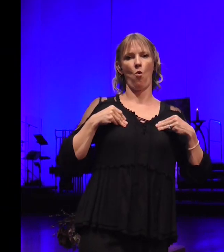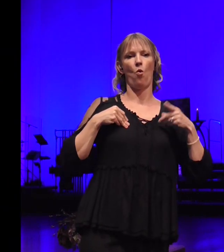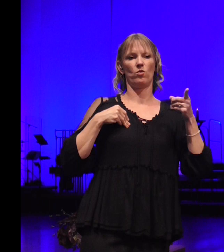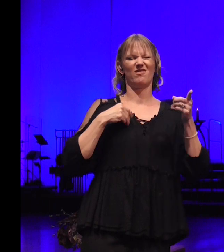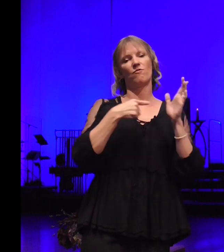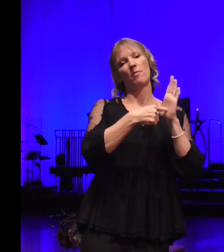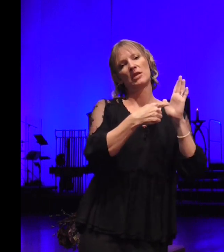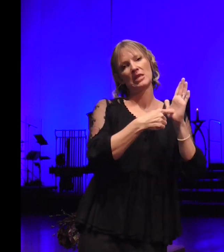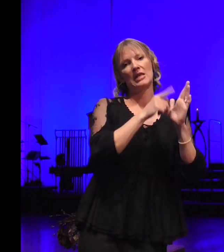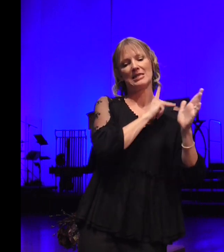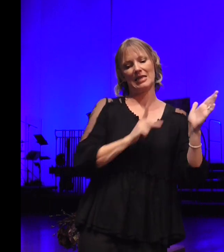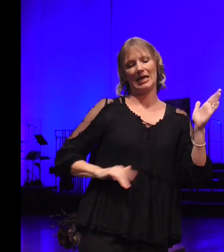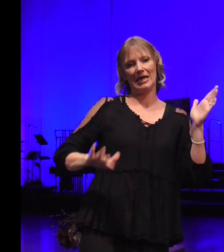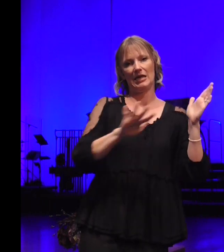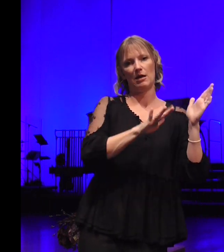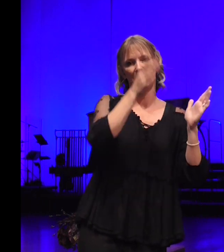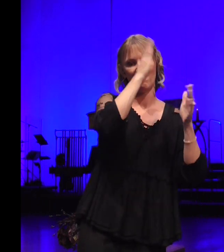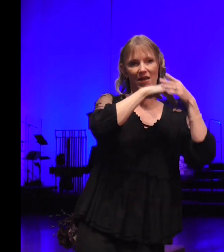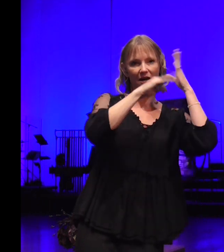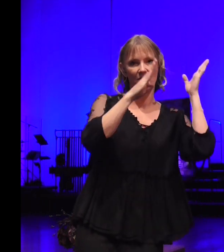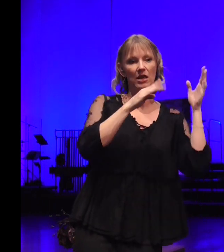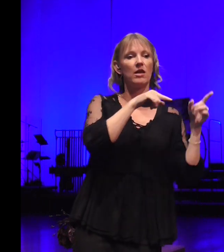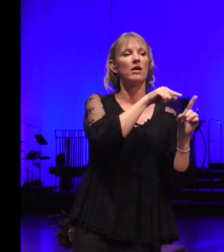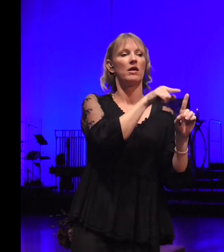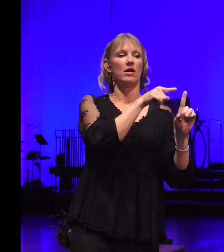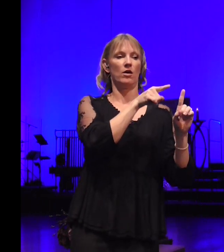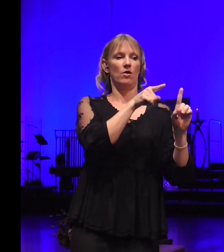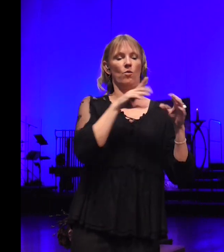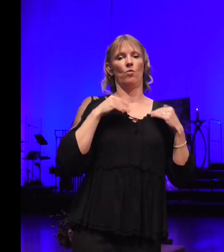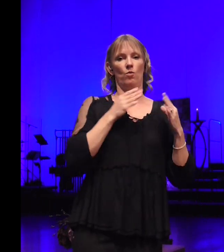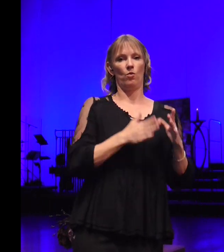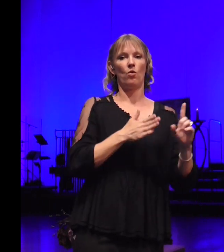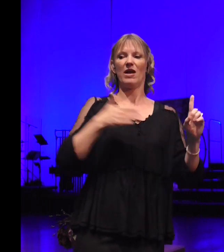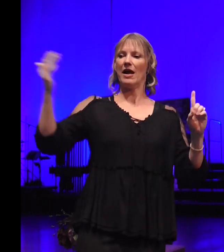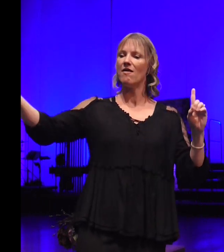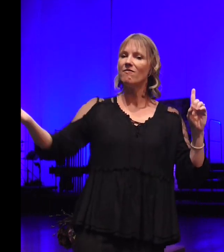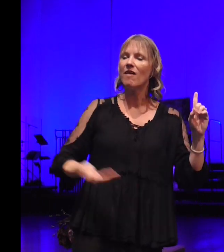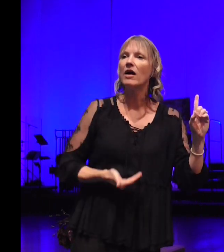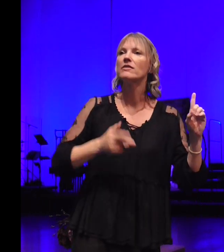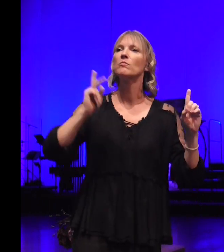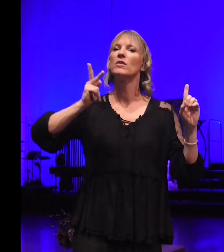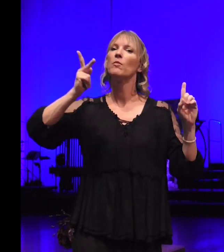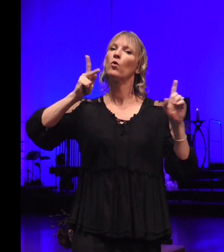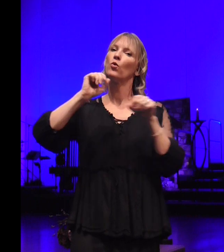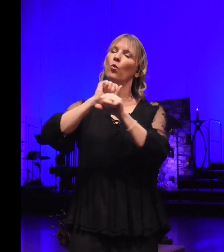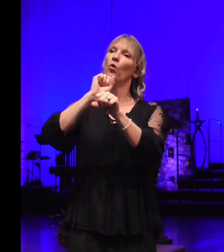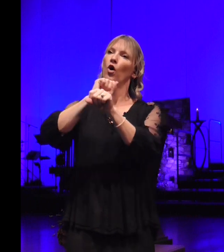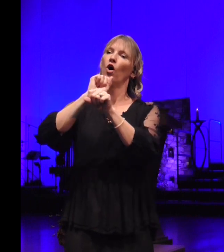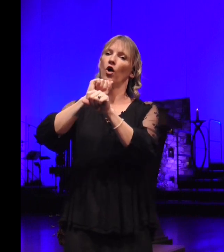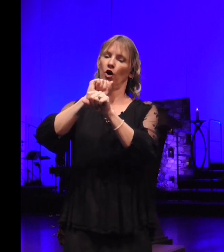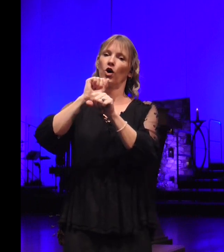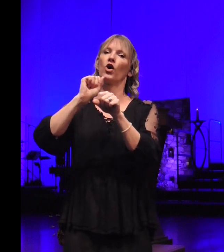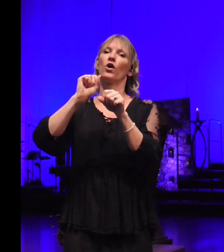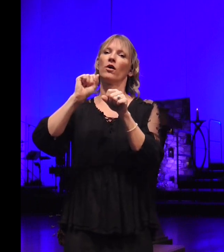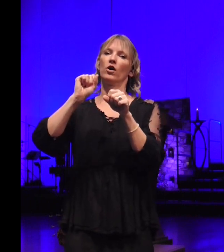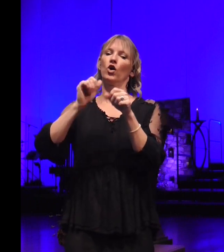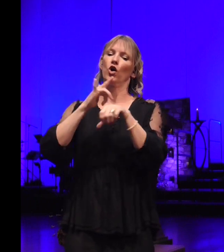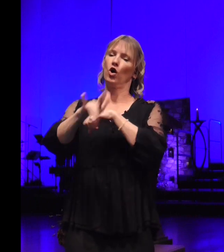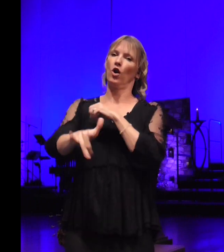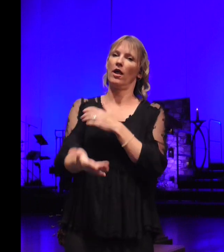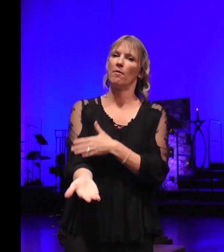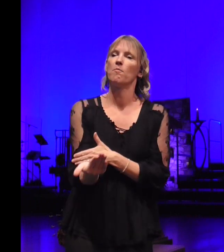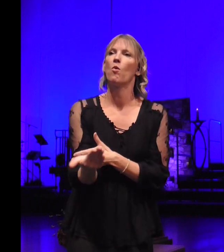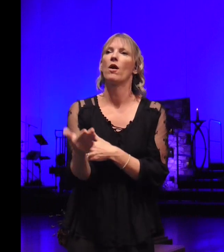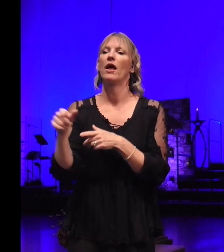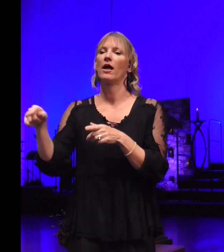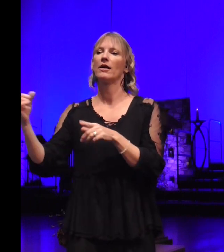heaven, invites our heroes early in the morning to come work in the vineyard for a denarius. And they're